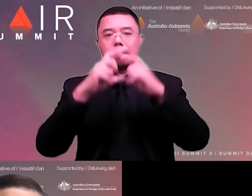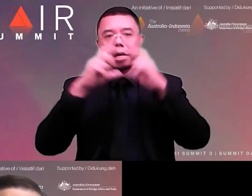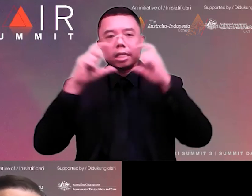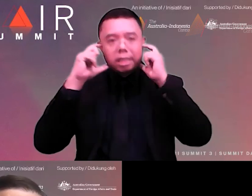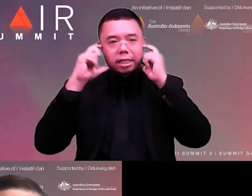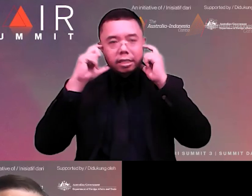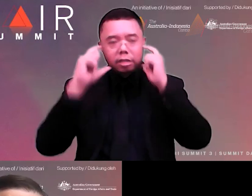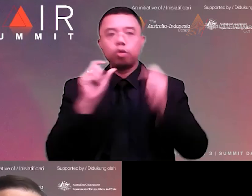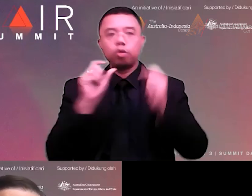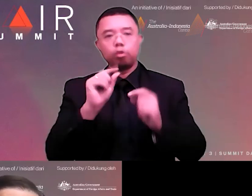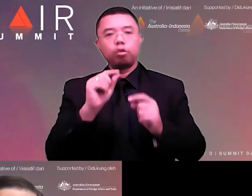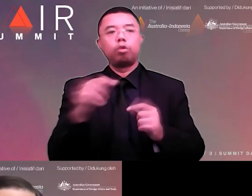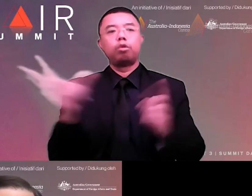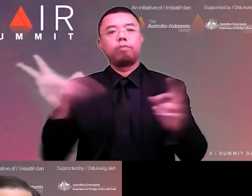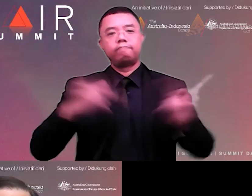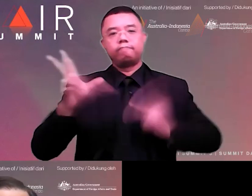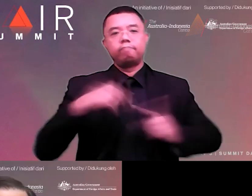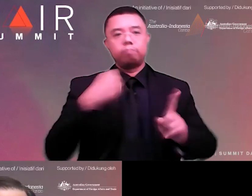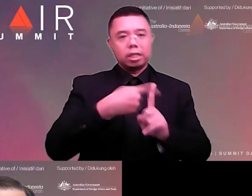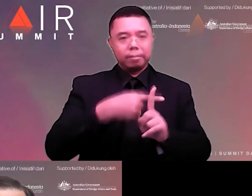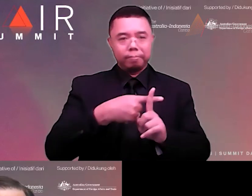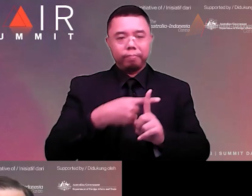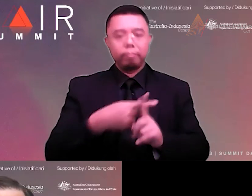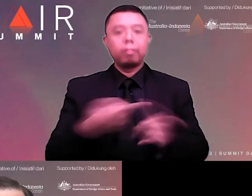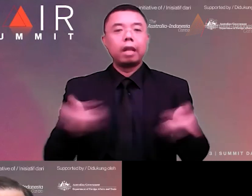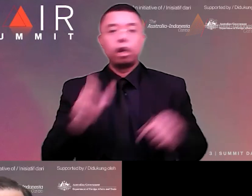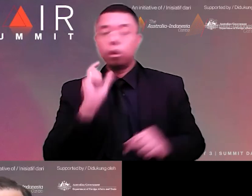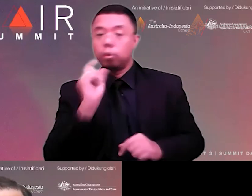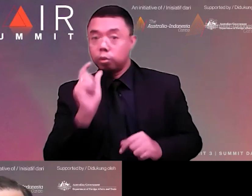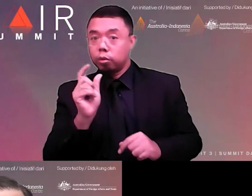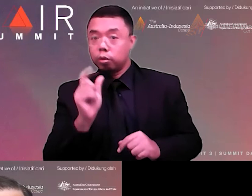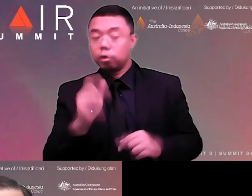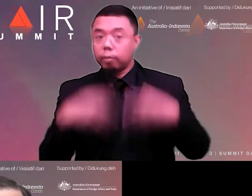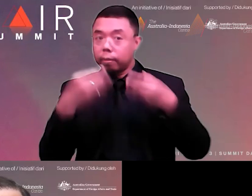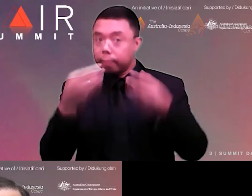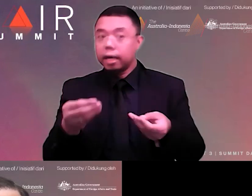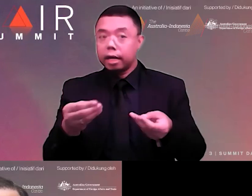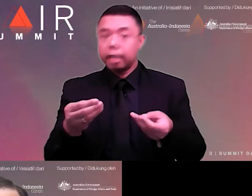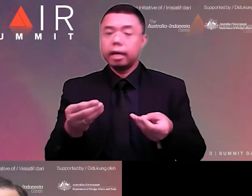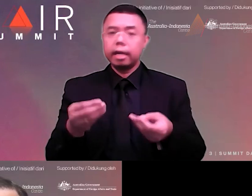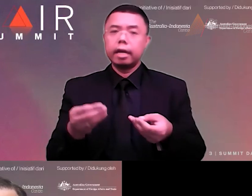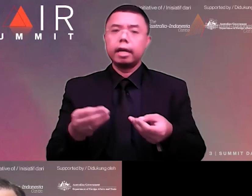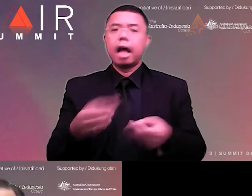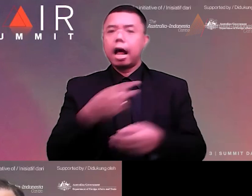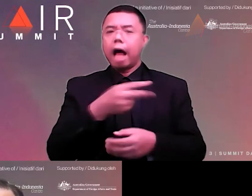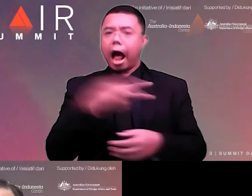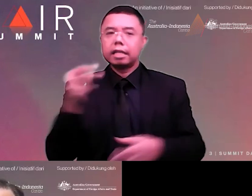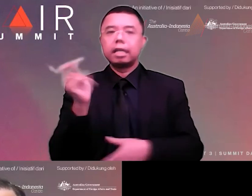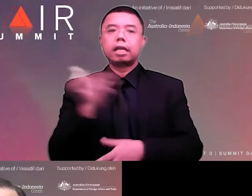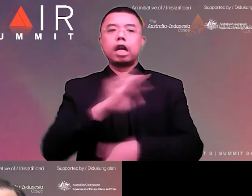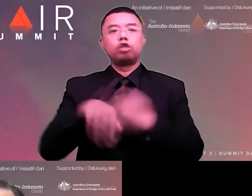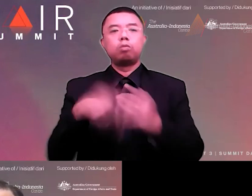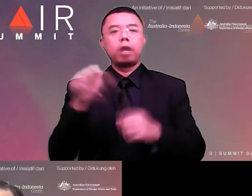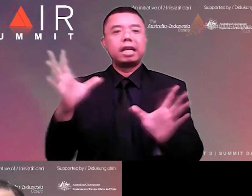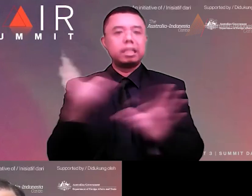so to give a feel for this, the masking increased by 5 percentage points between